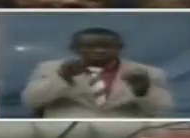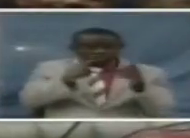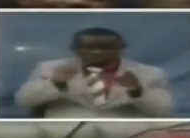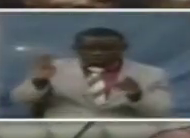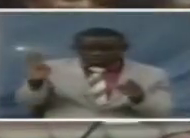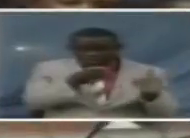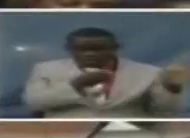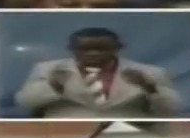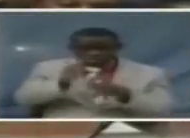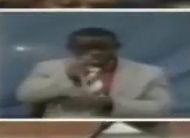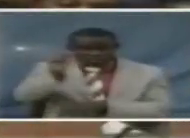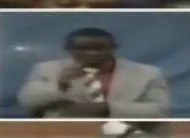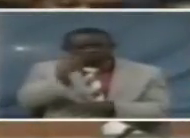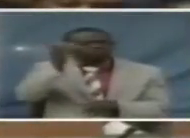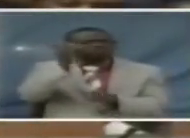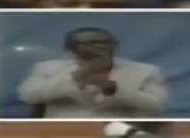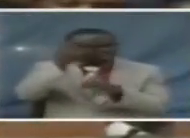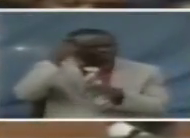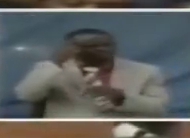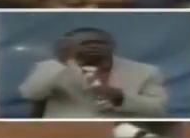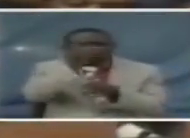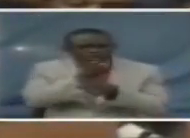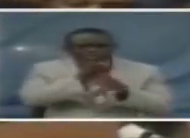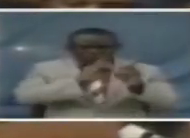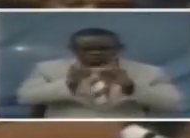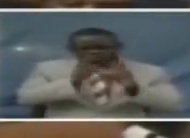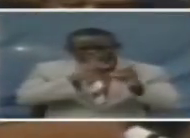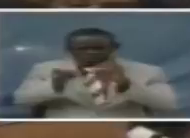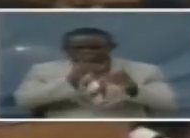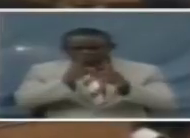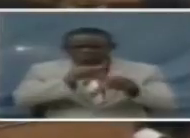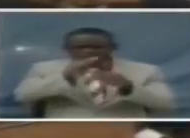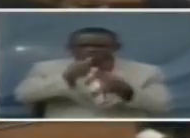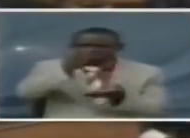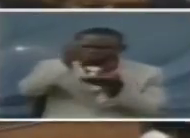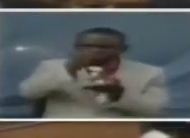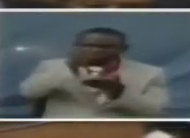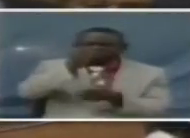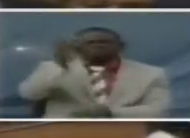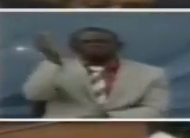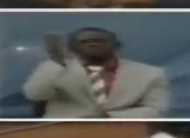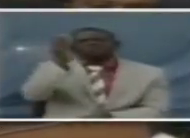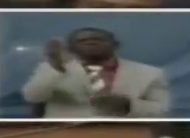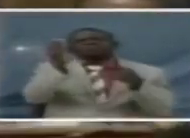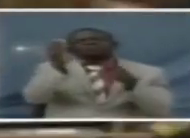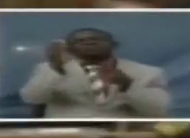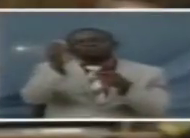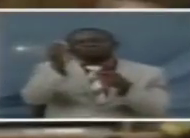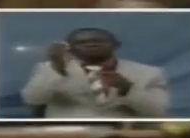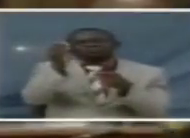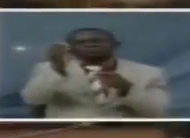This way, honorable members will be able to come back to debate the serious